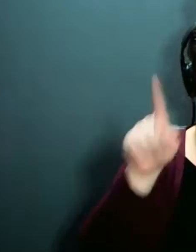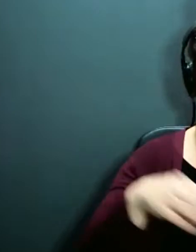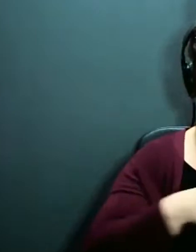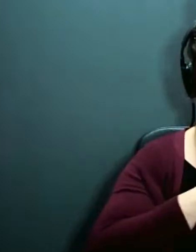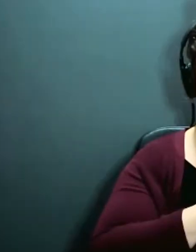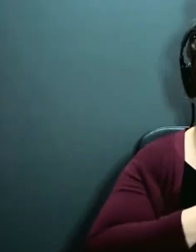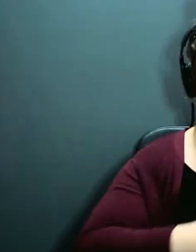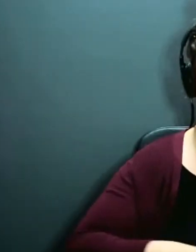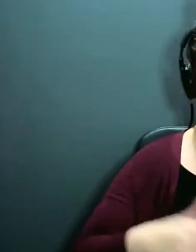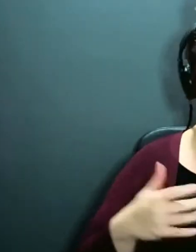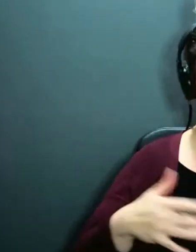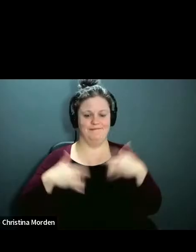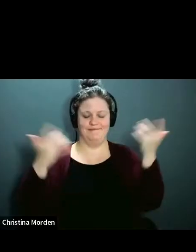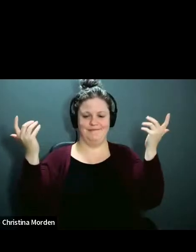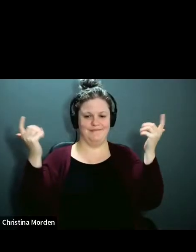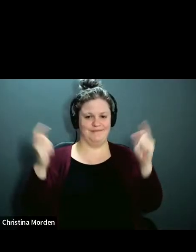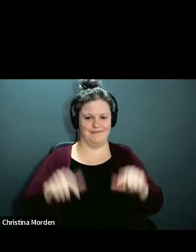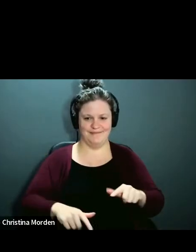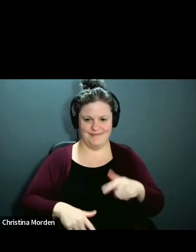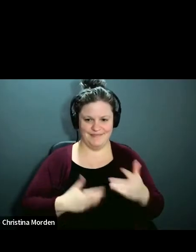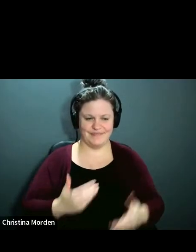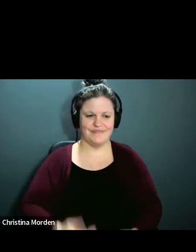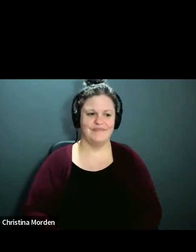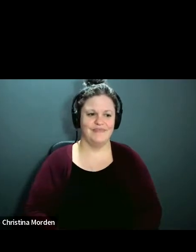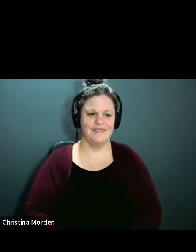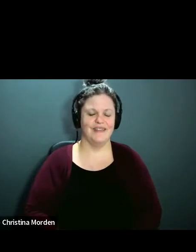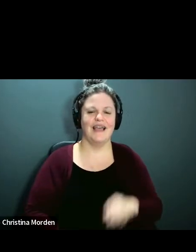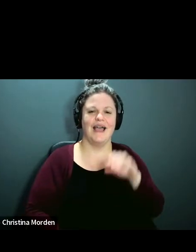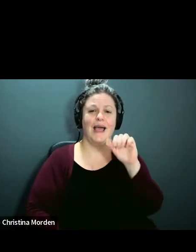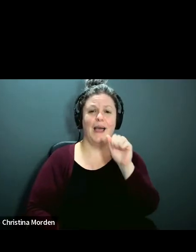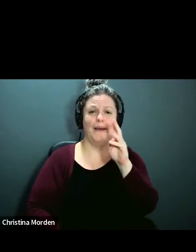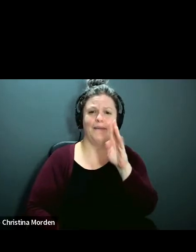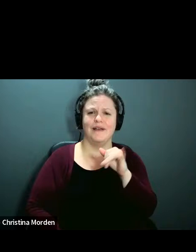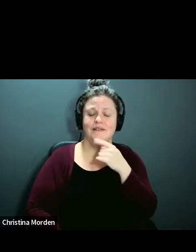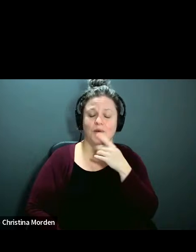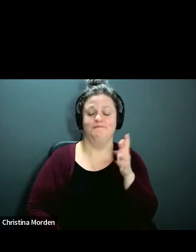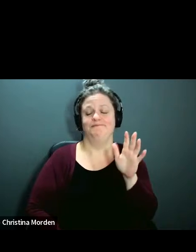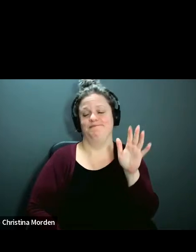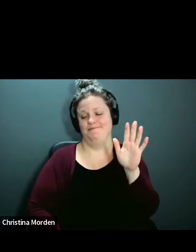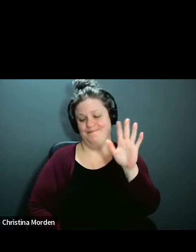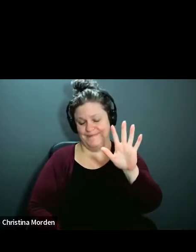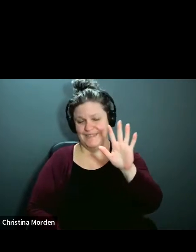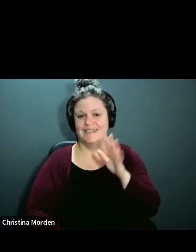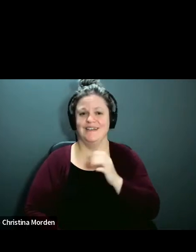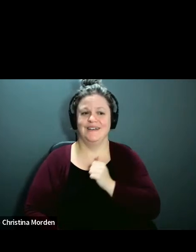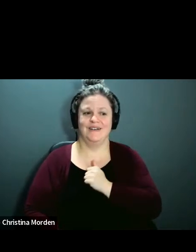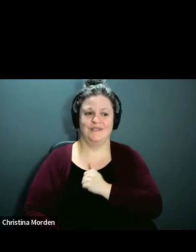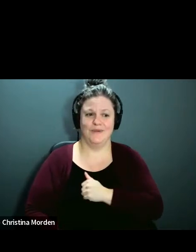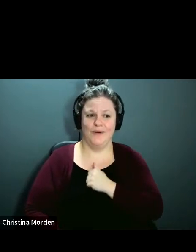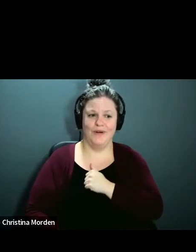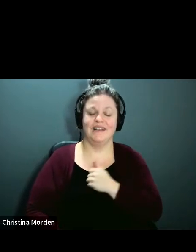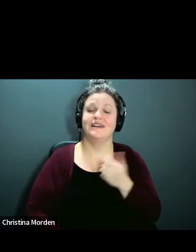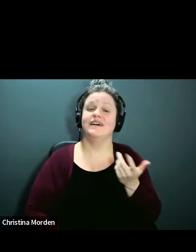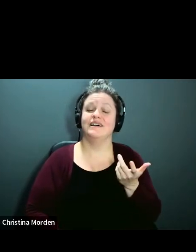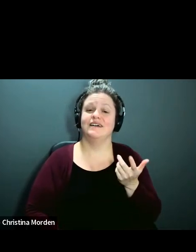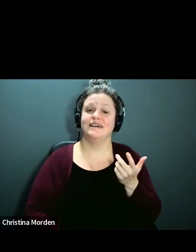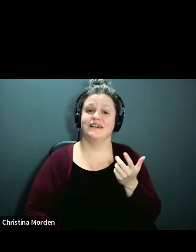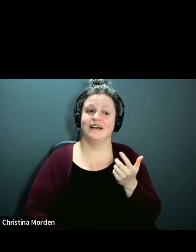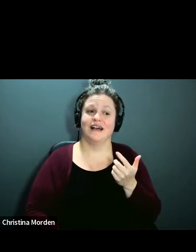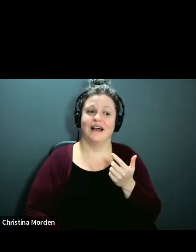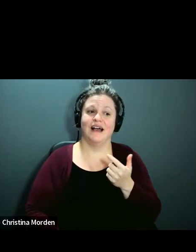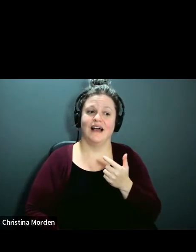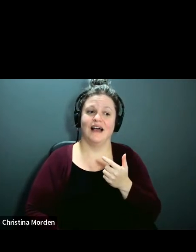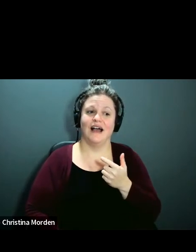what's going on yeah sorry about that I I'm I am assuming we had a